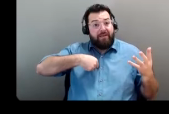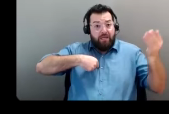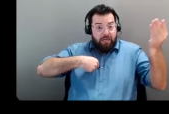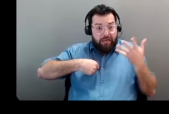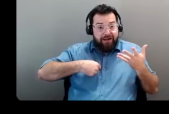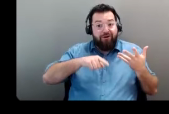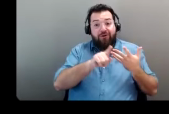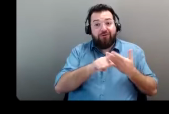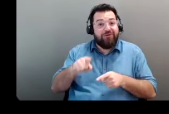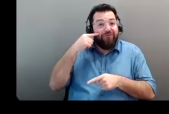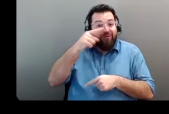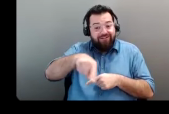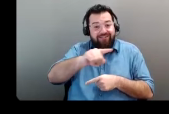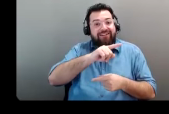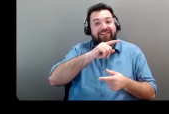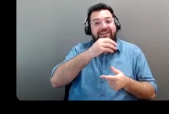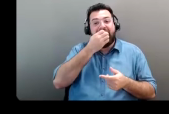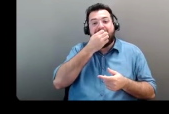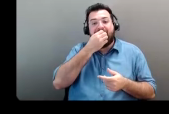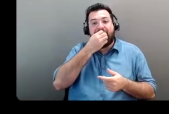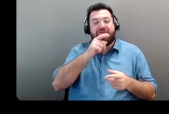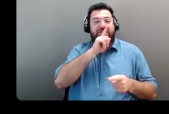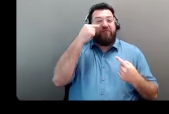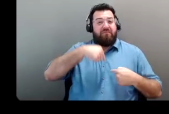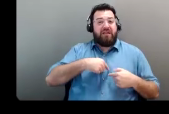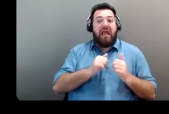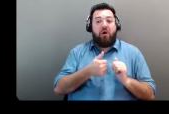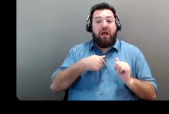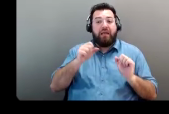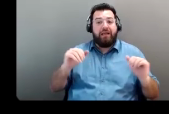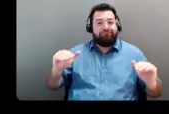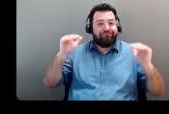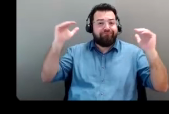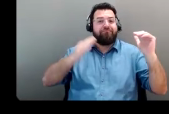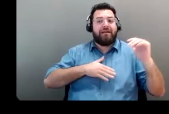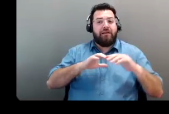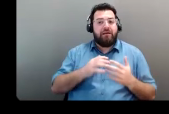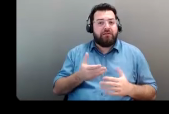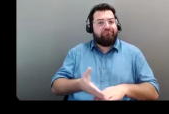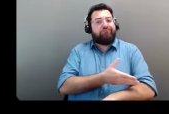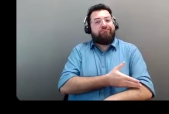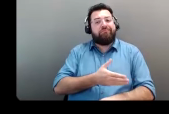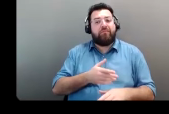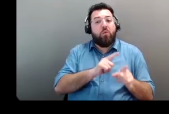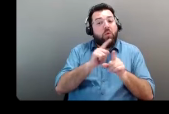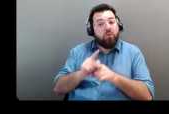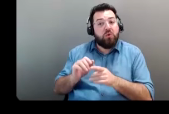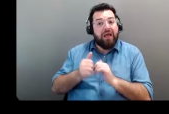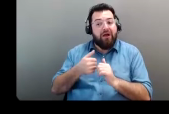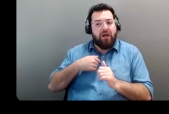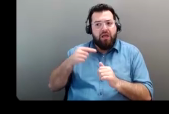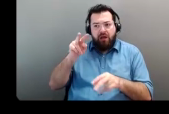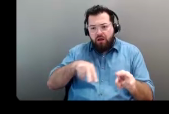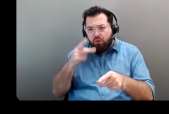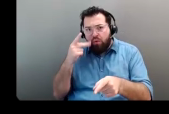my understanding of how I can enhance my class, and also how I see students using